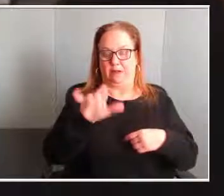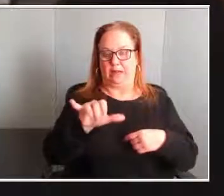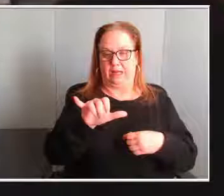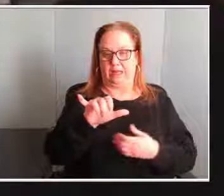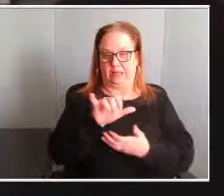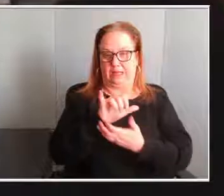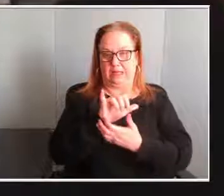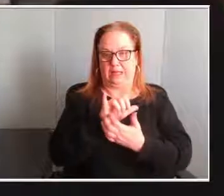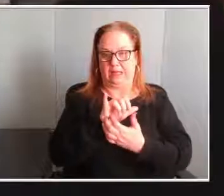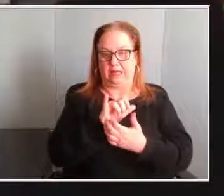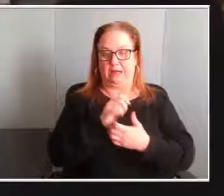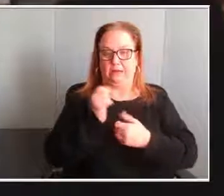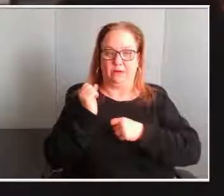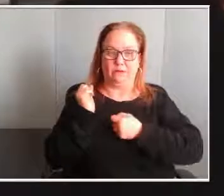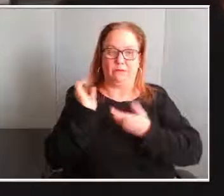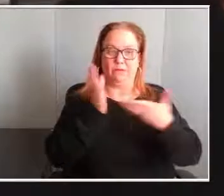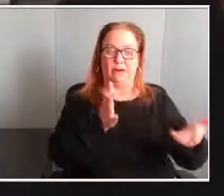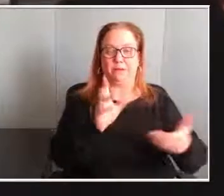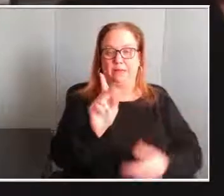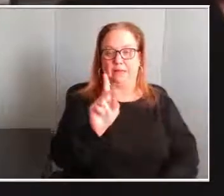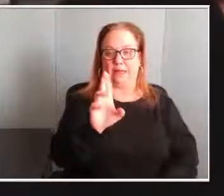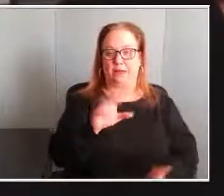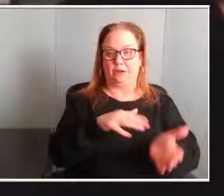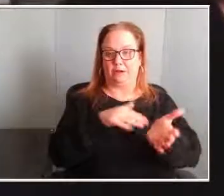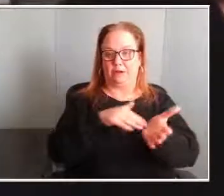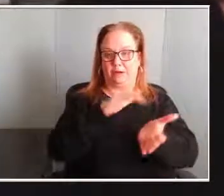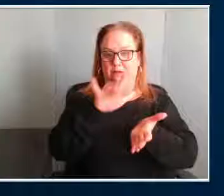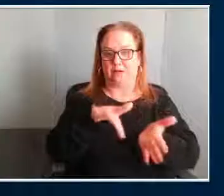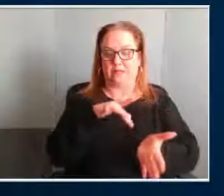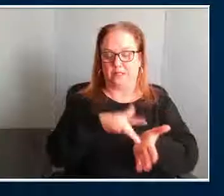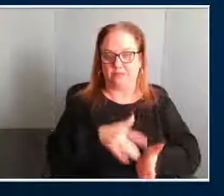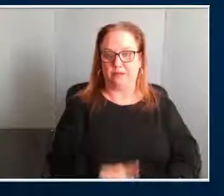we got him transported to KU Medical Center.